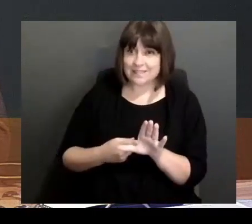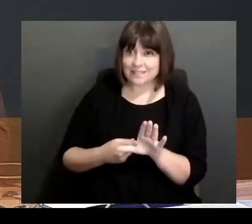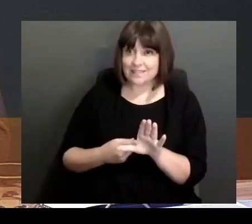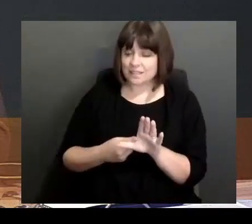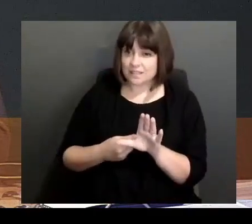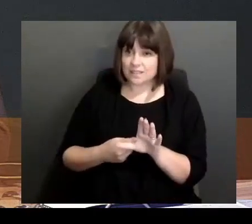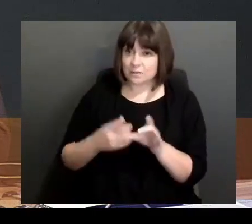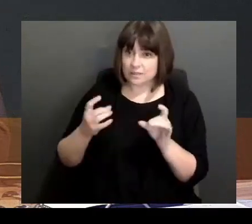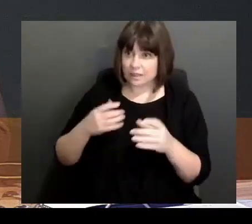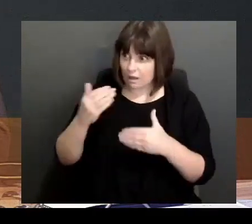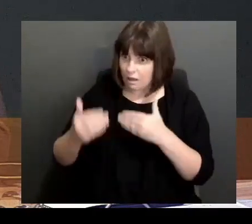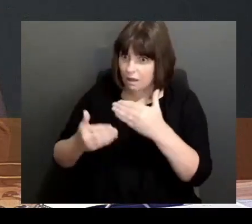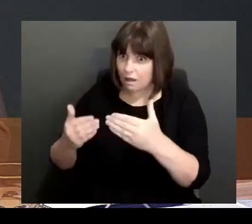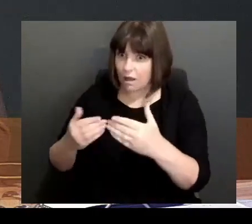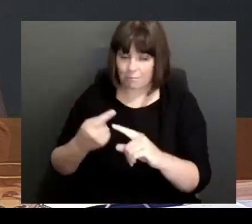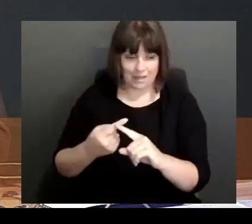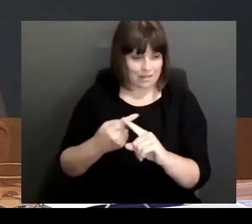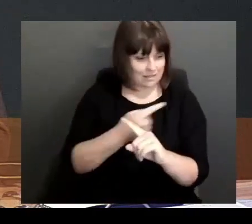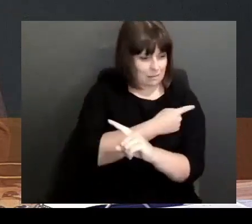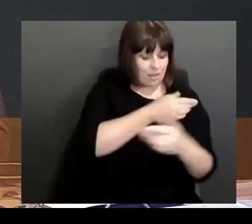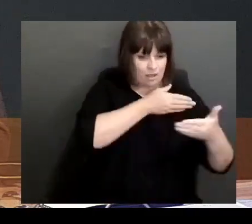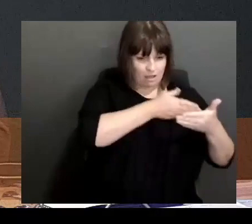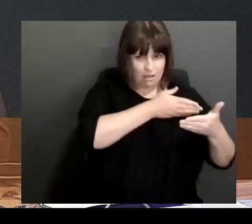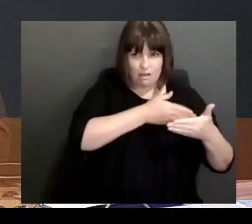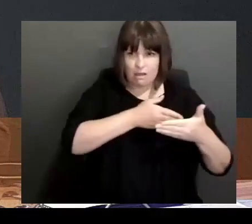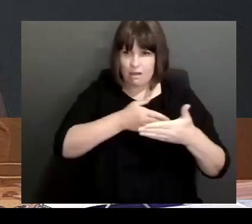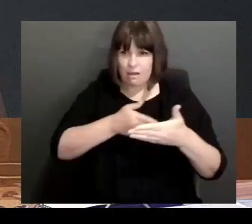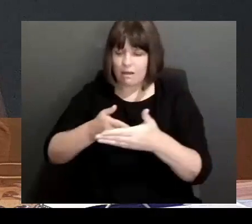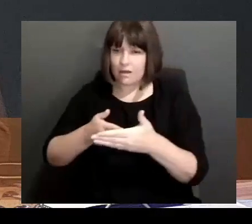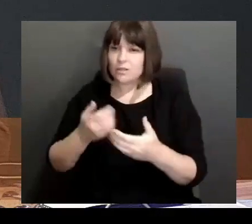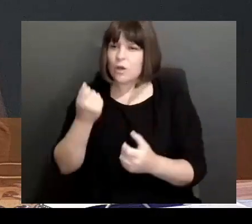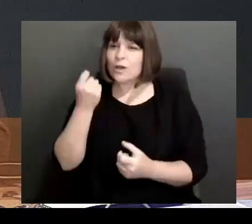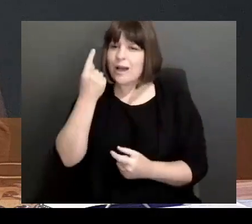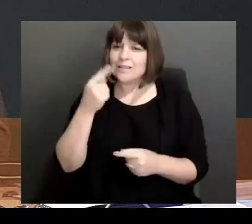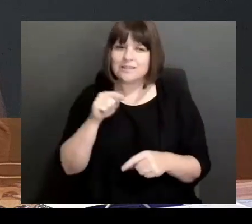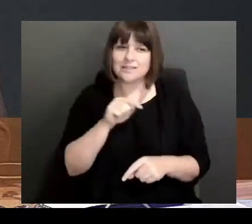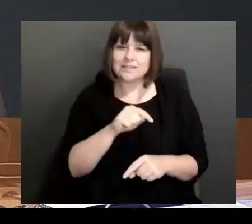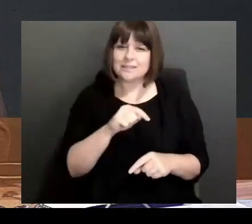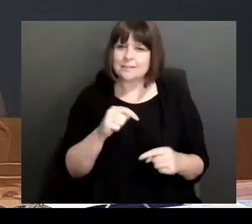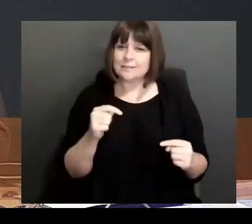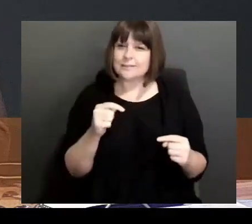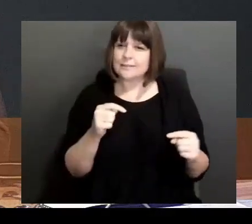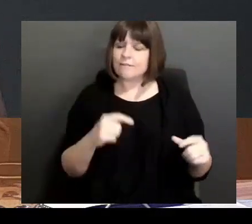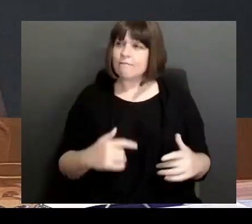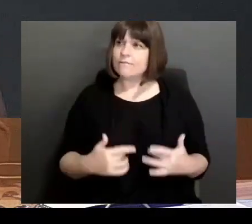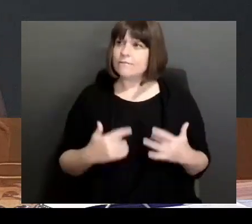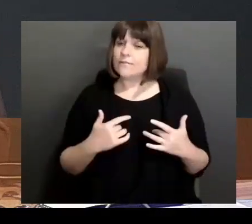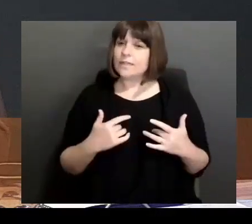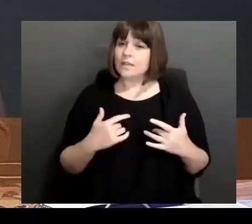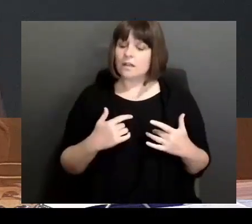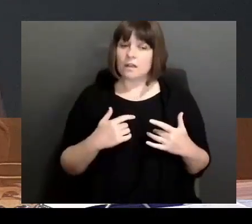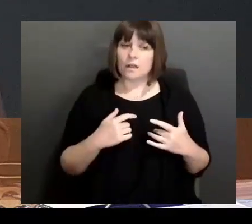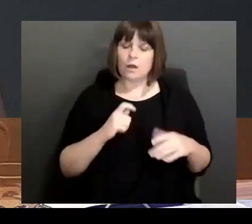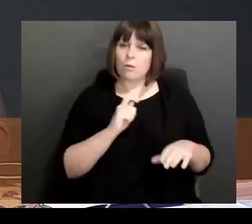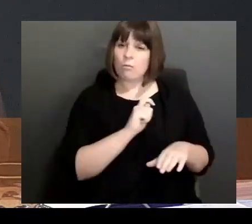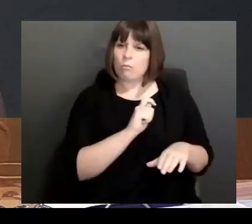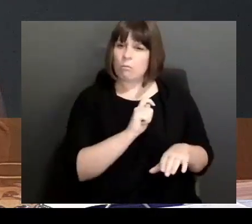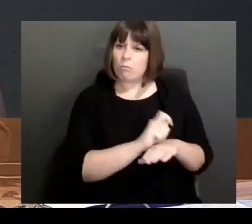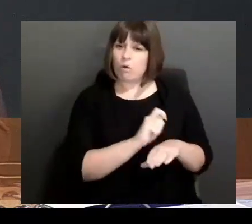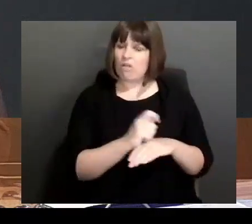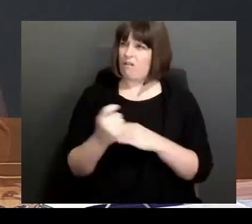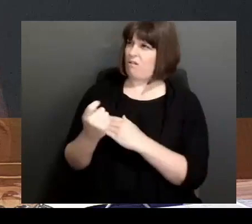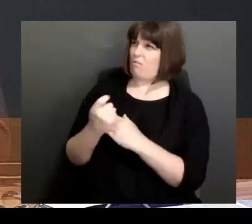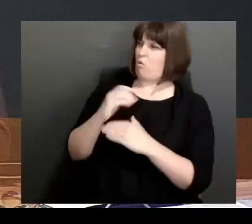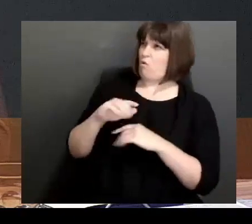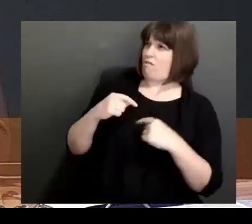barriers before us already. So you can understand the tension for traditional owners that they're feeling like they've been shut out of not only historical